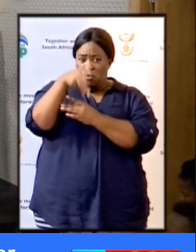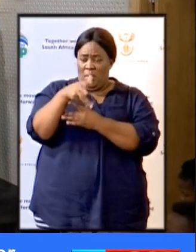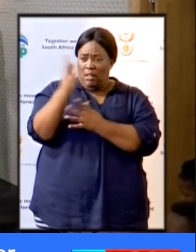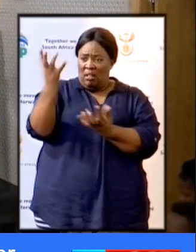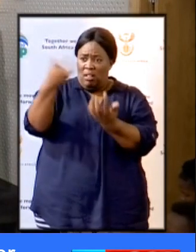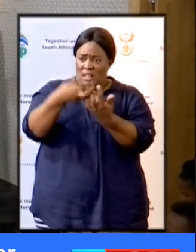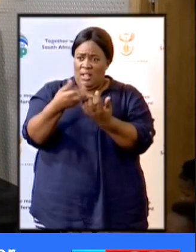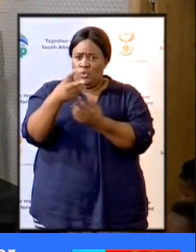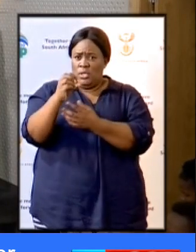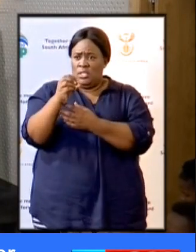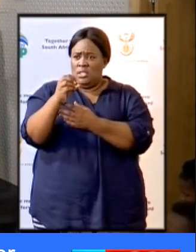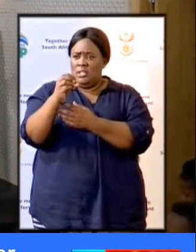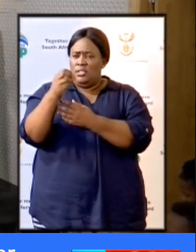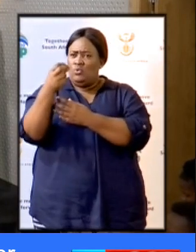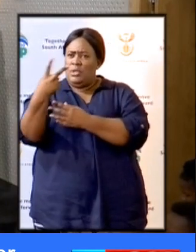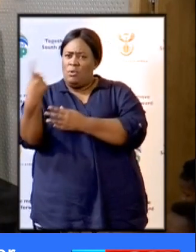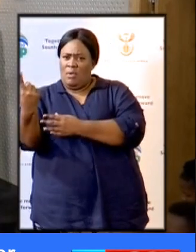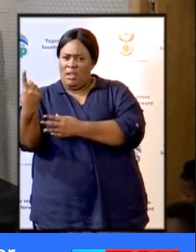will there...